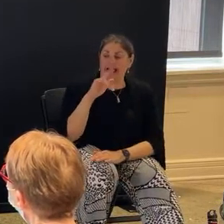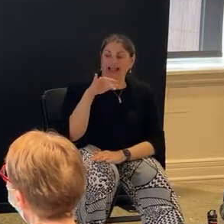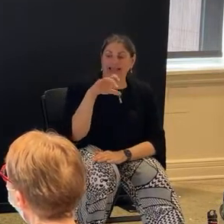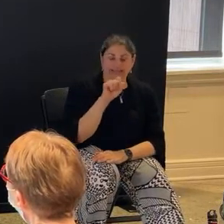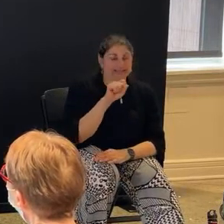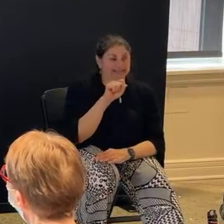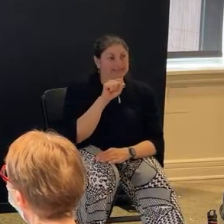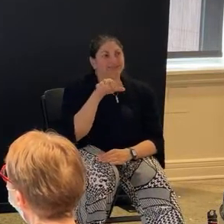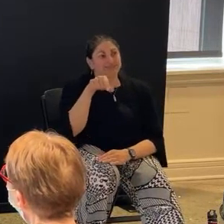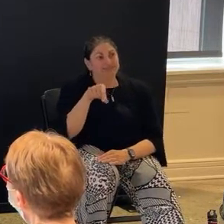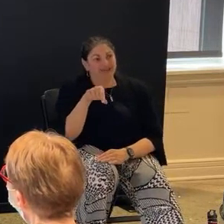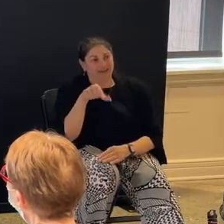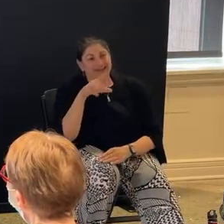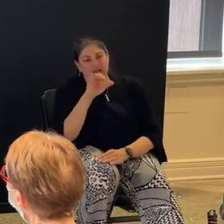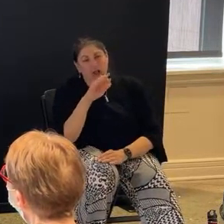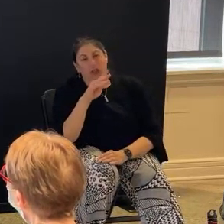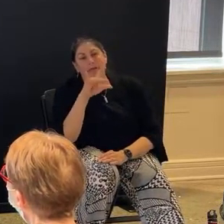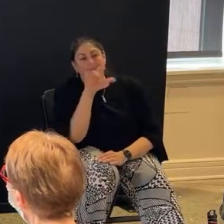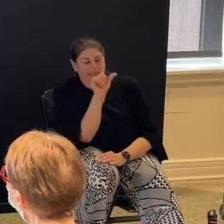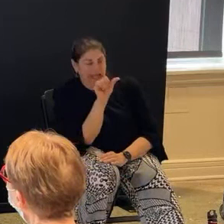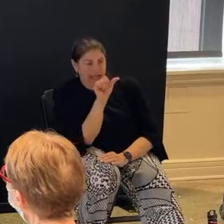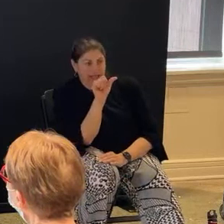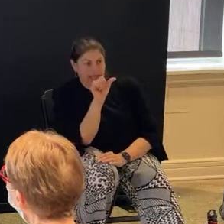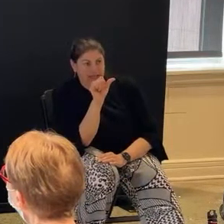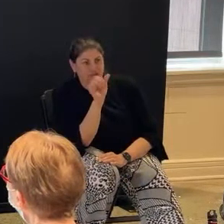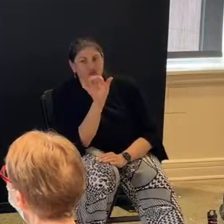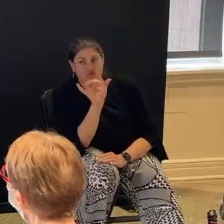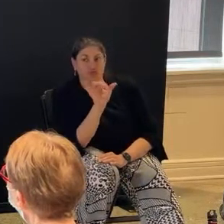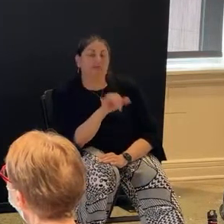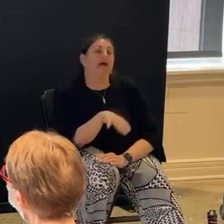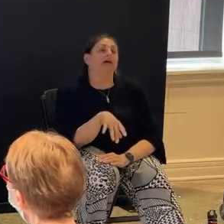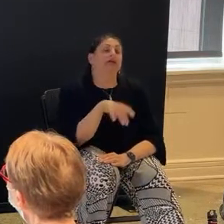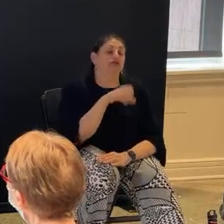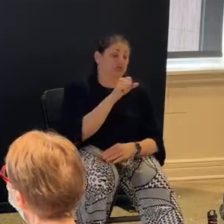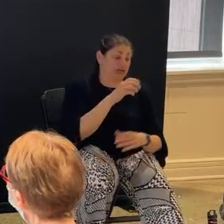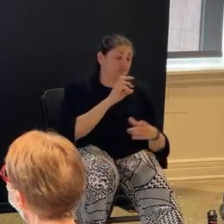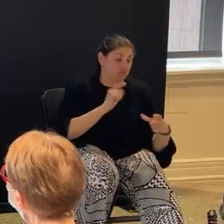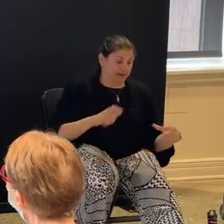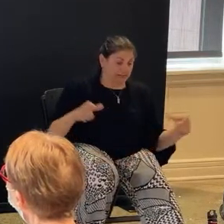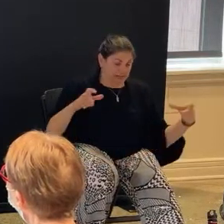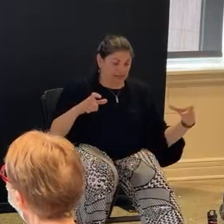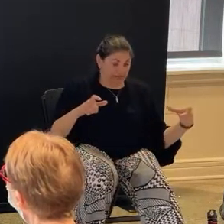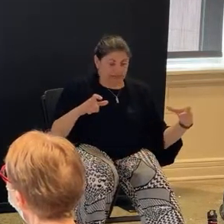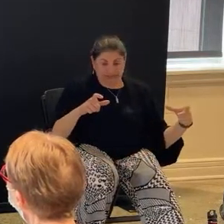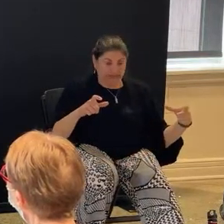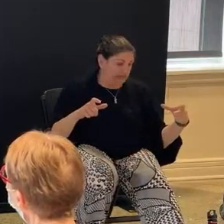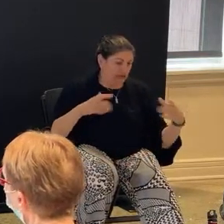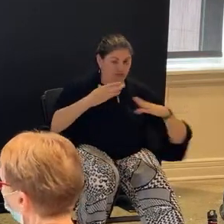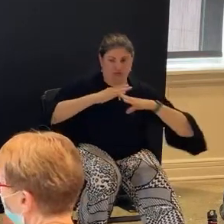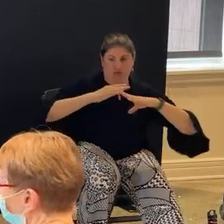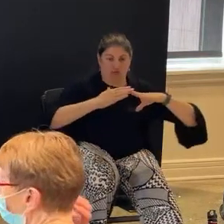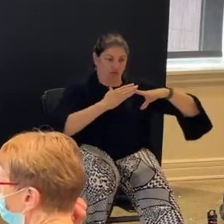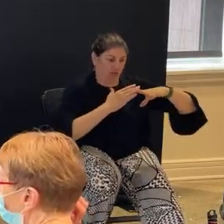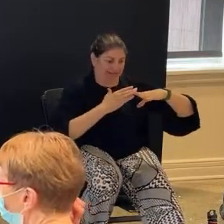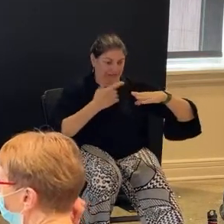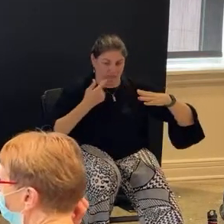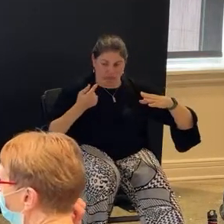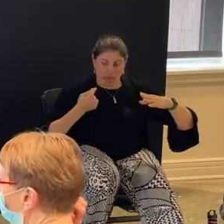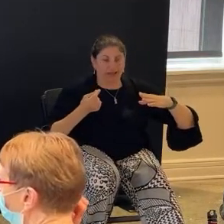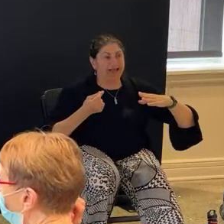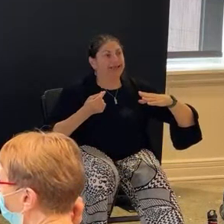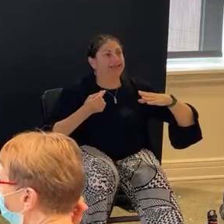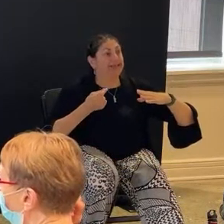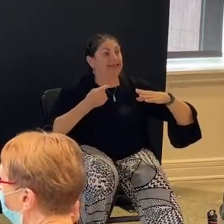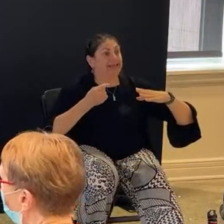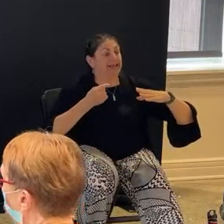in response to knowing that Spirit Lake was closed and rising, the Corps of Engineers drilled a tunnel through a hillside to let it drain. And so